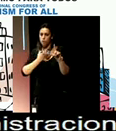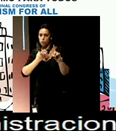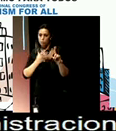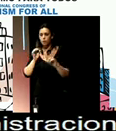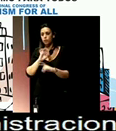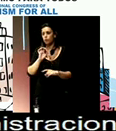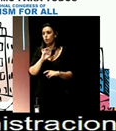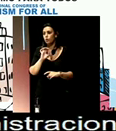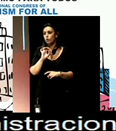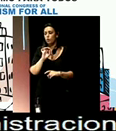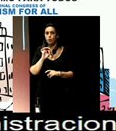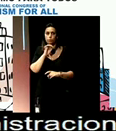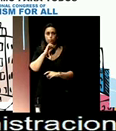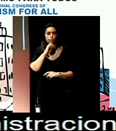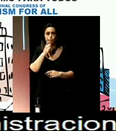local operators,